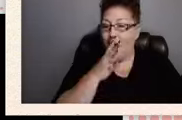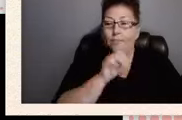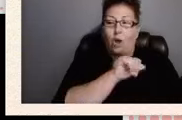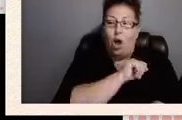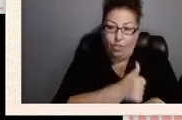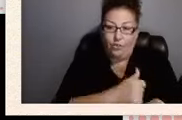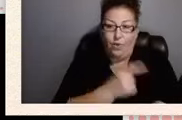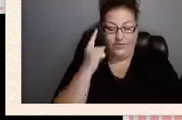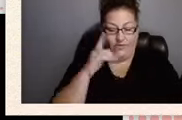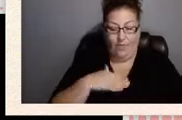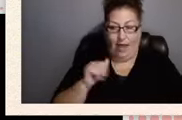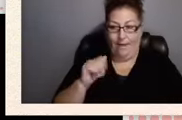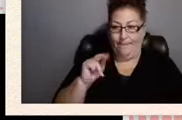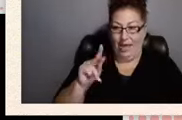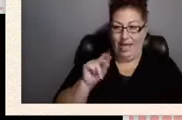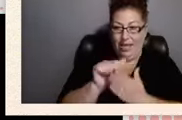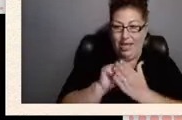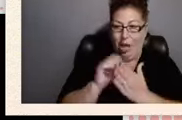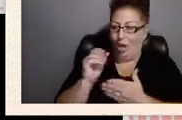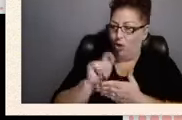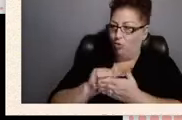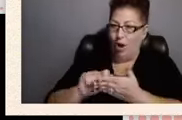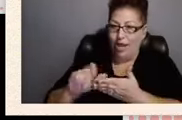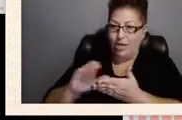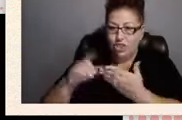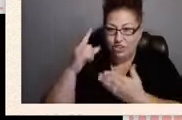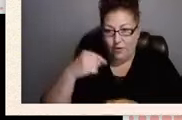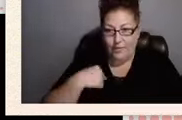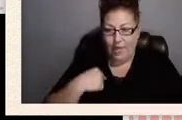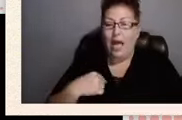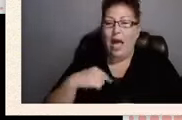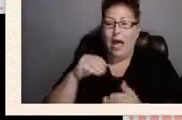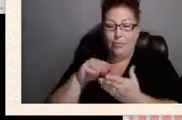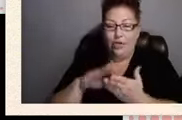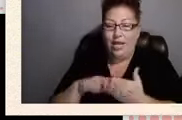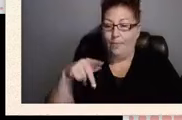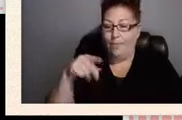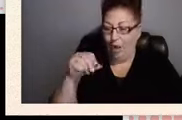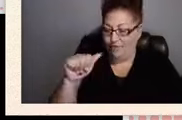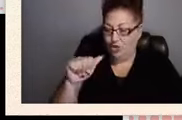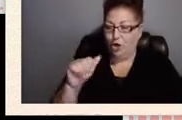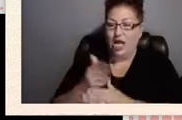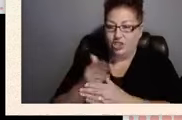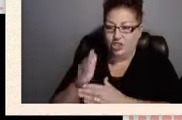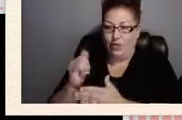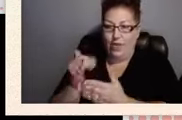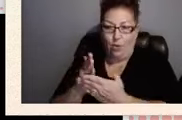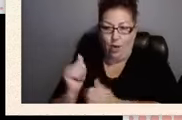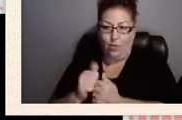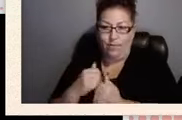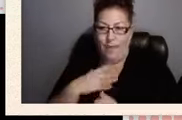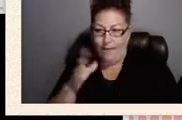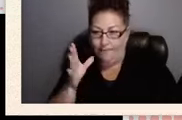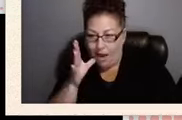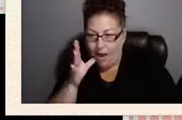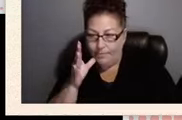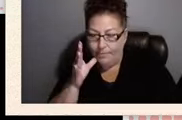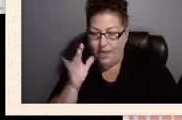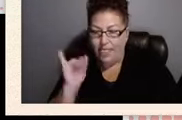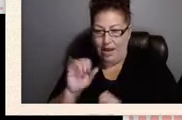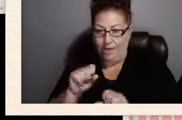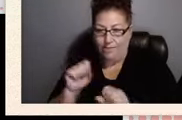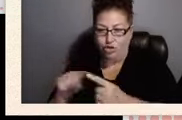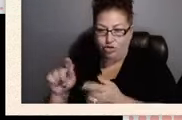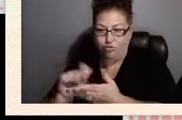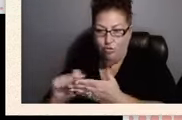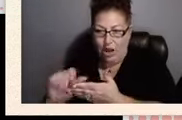and to write checks for me. I write a power of attorney and I share that right, that ability to write checks with my